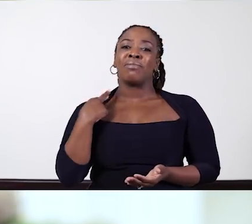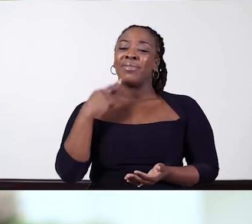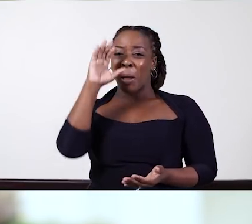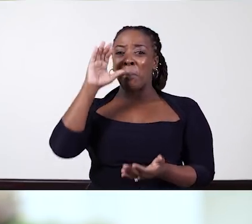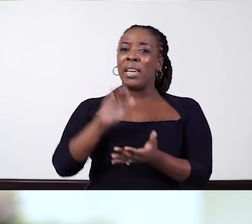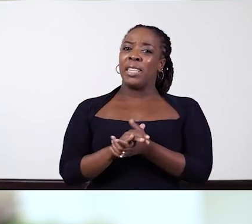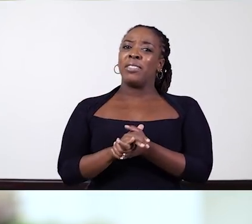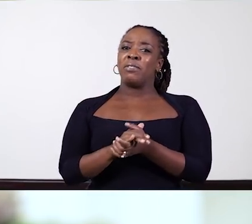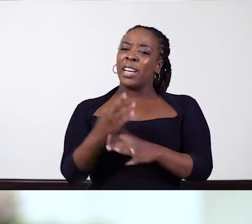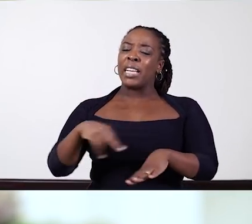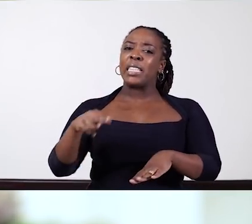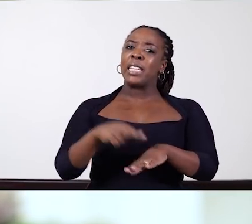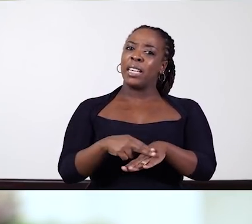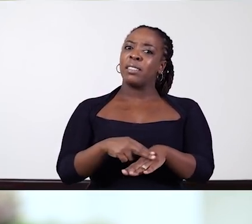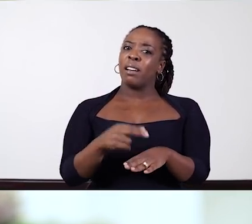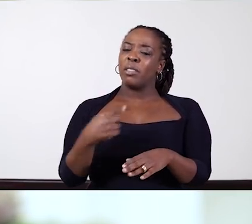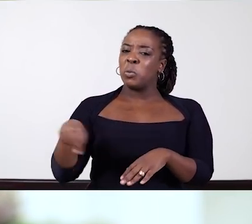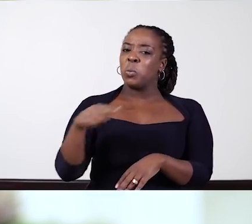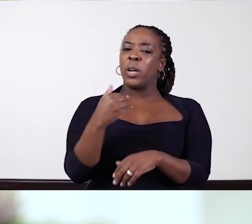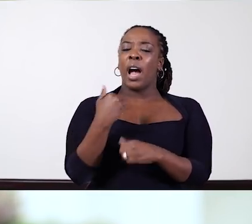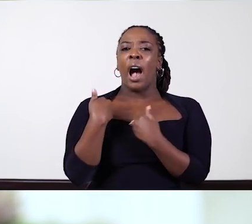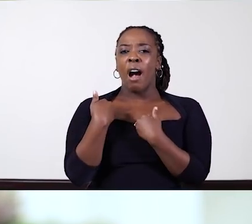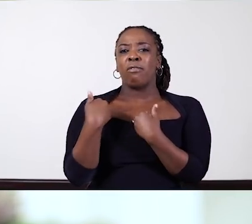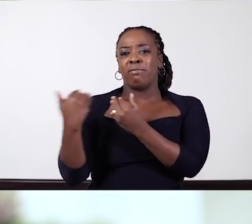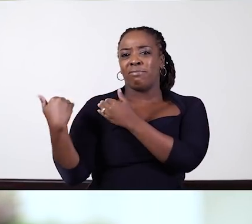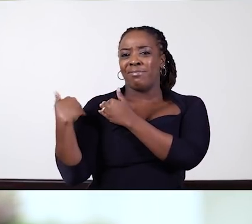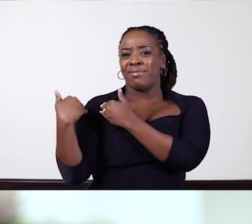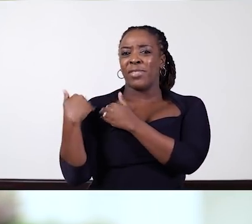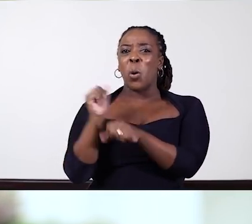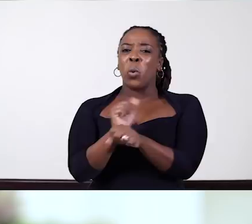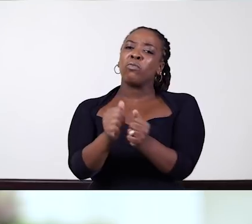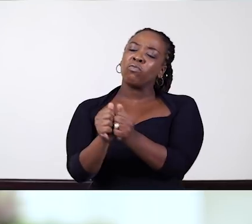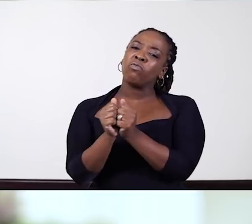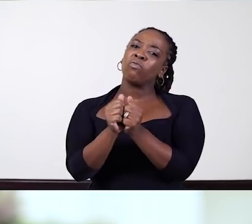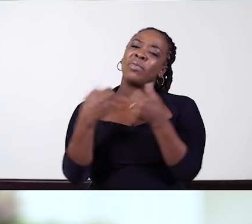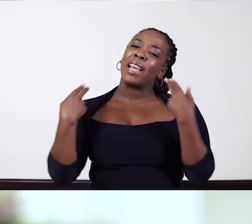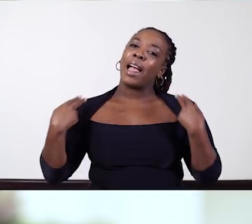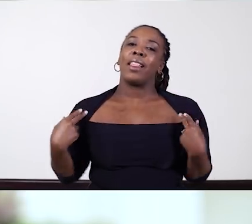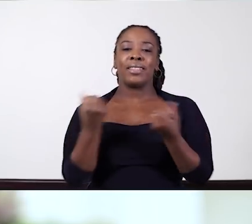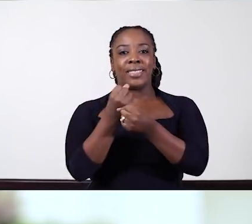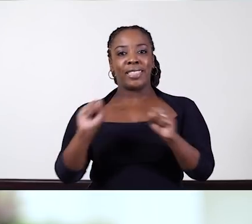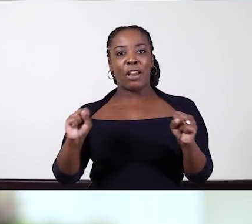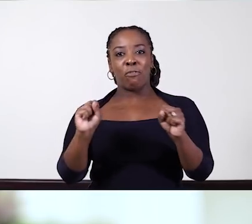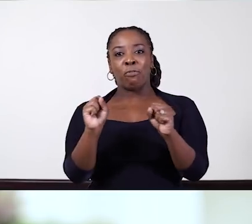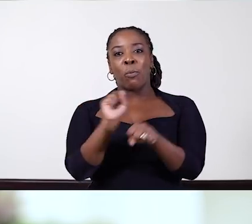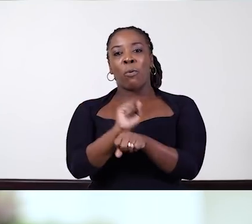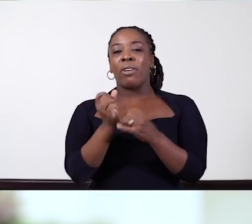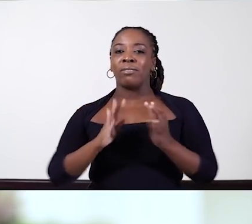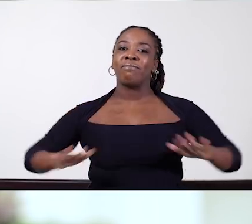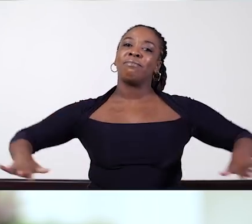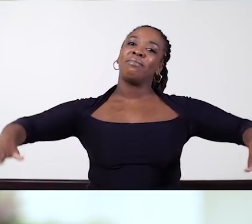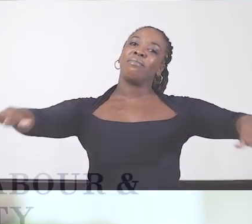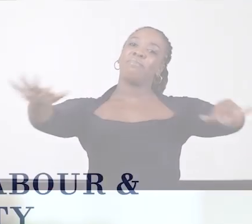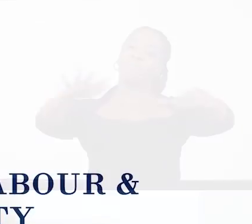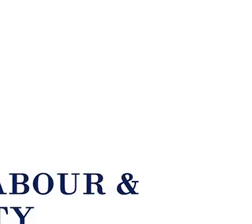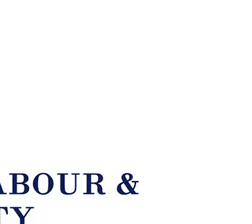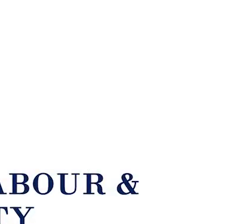as a nation, we have a responsibility to work together for a healthy and safe work